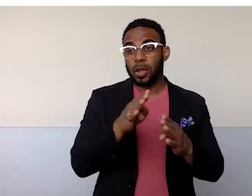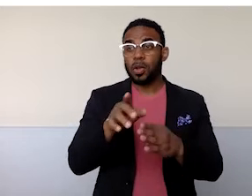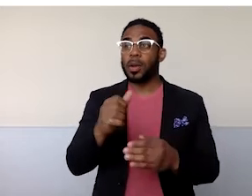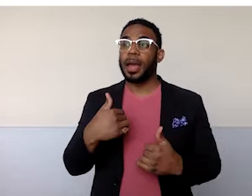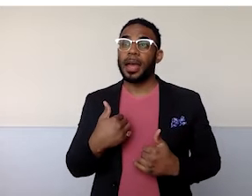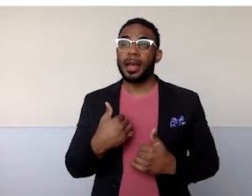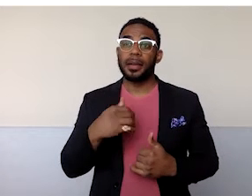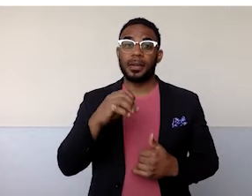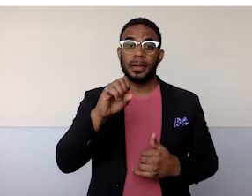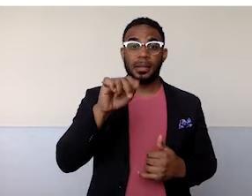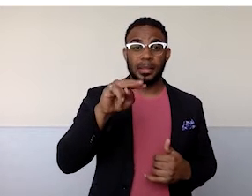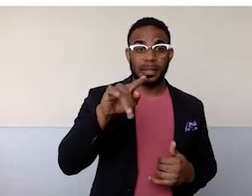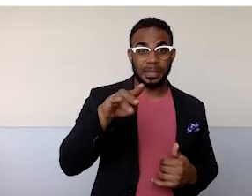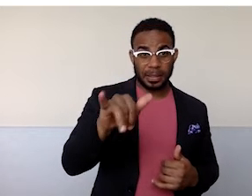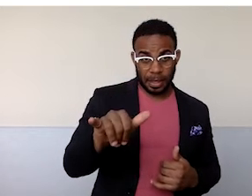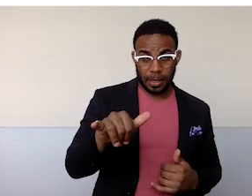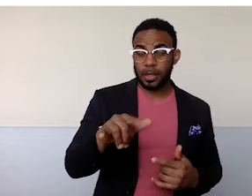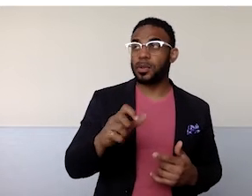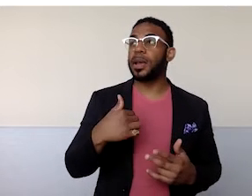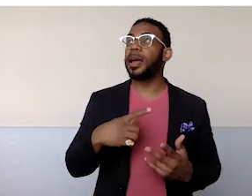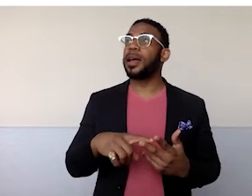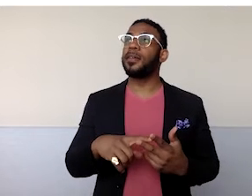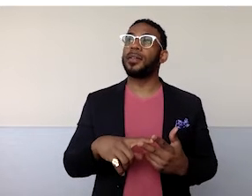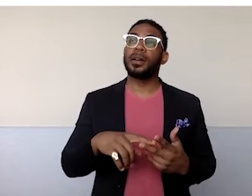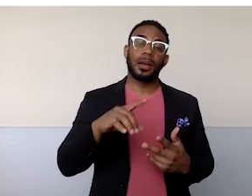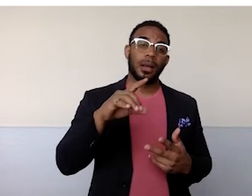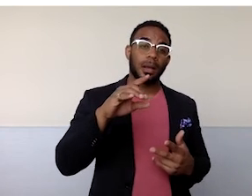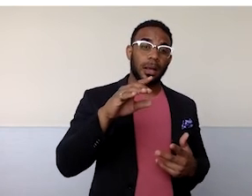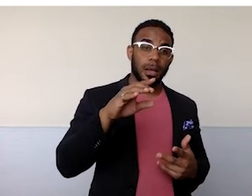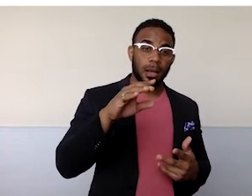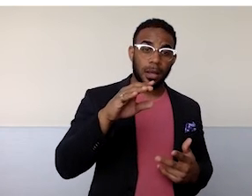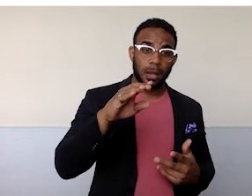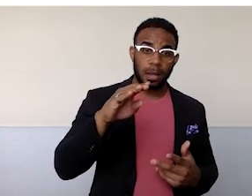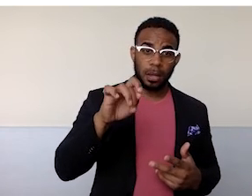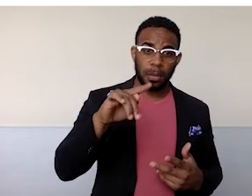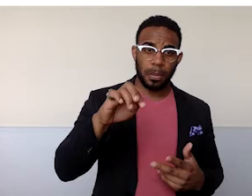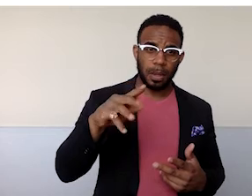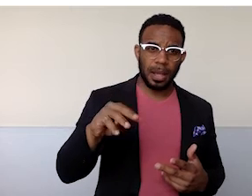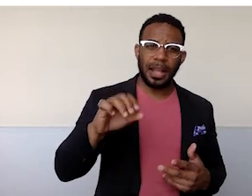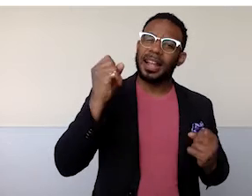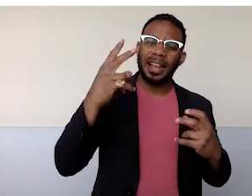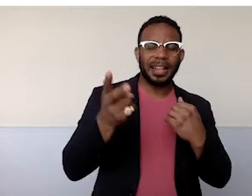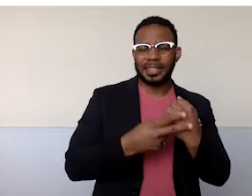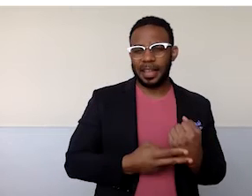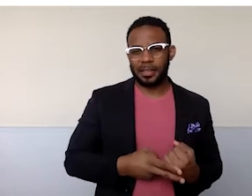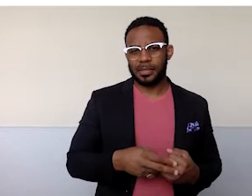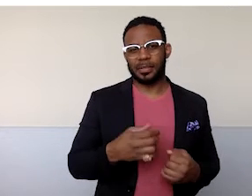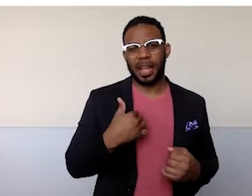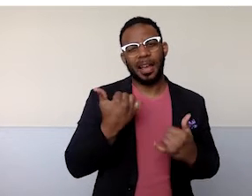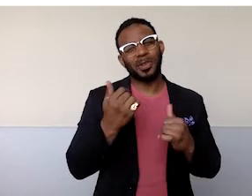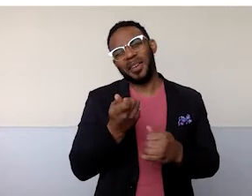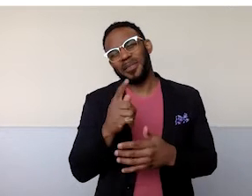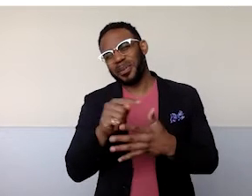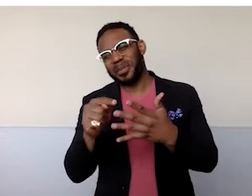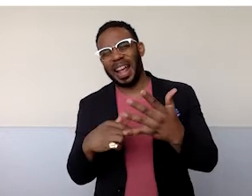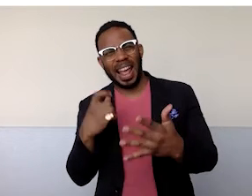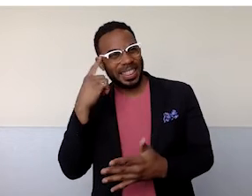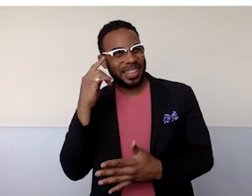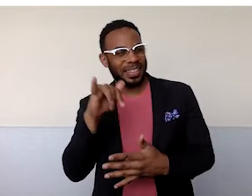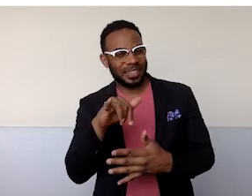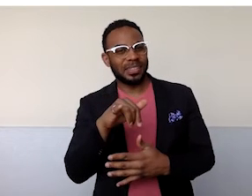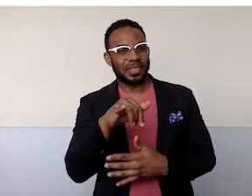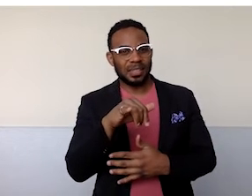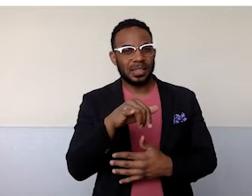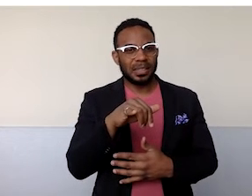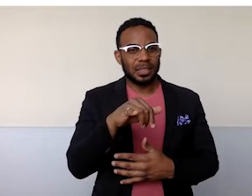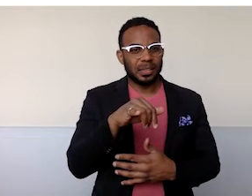have Sanity, you have Butter CMS. So there's really a lot of CMS, but I've tried a few of them, and I think that Agility